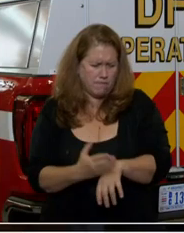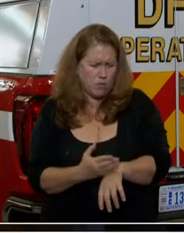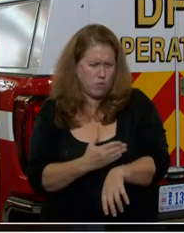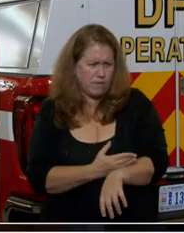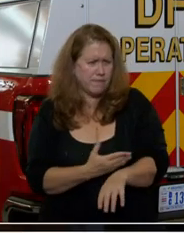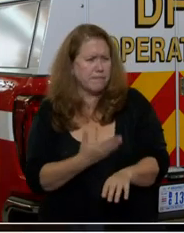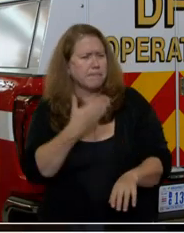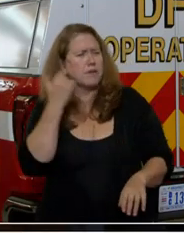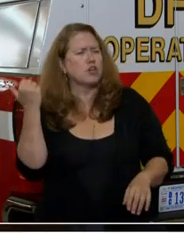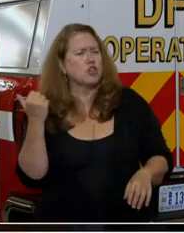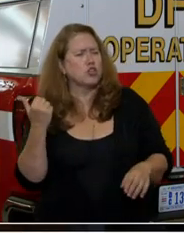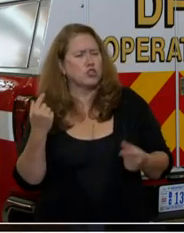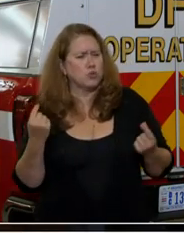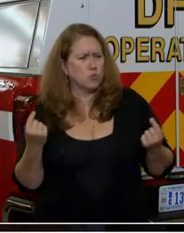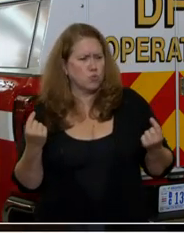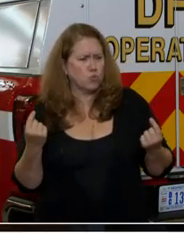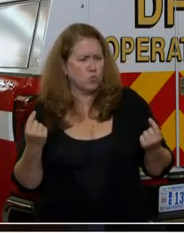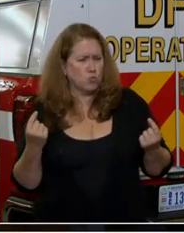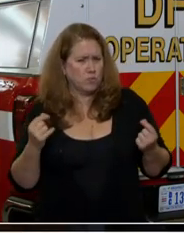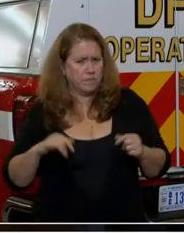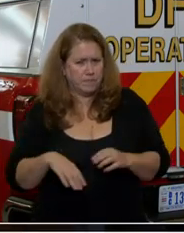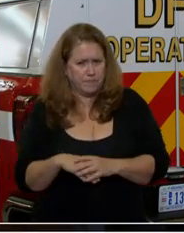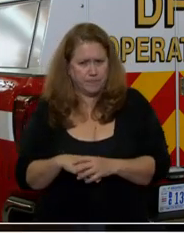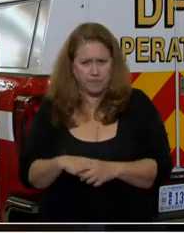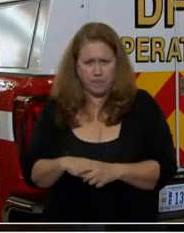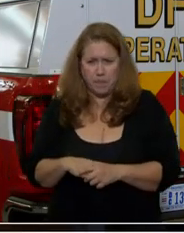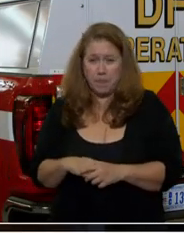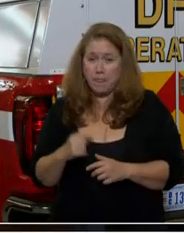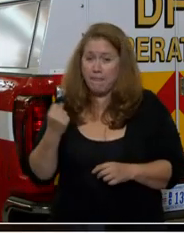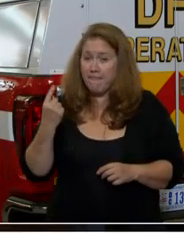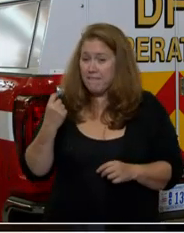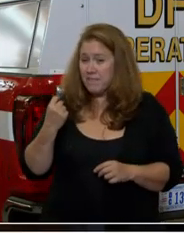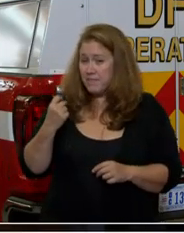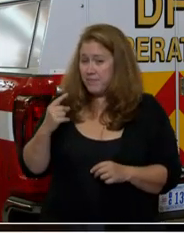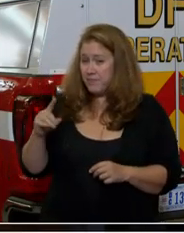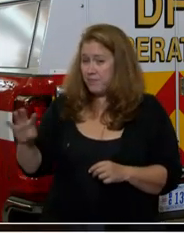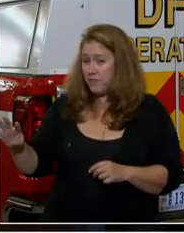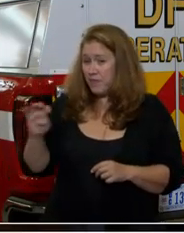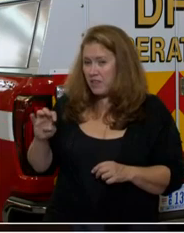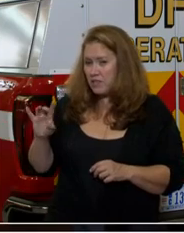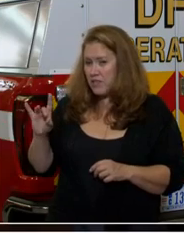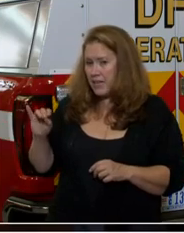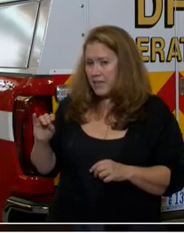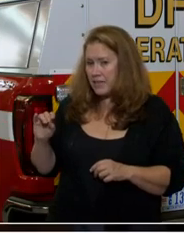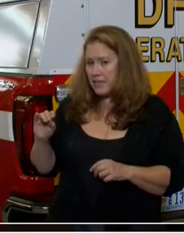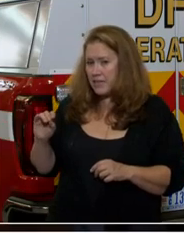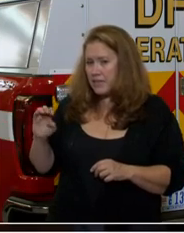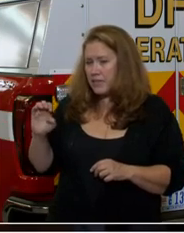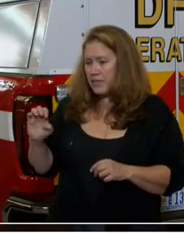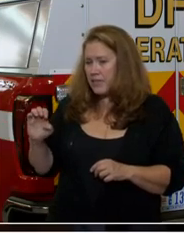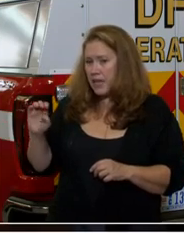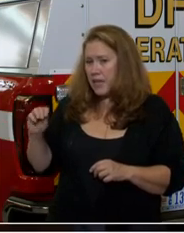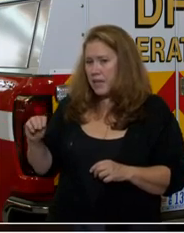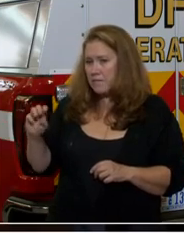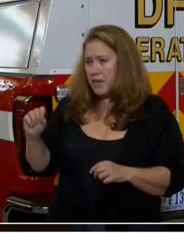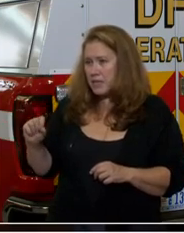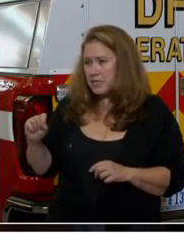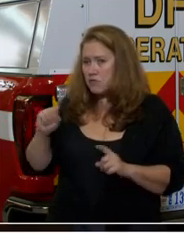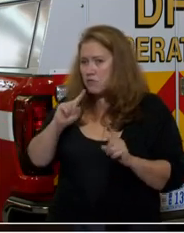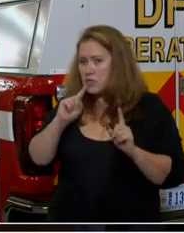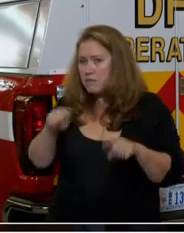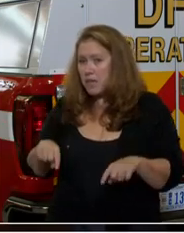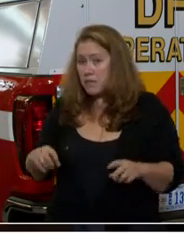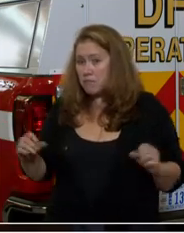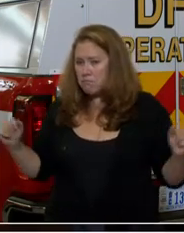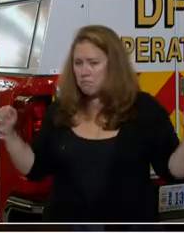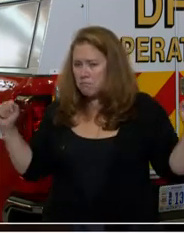DC Fire and EMS responders that went to the Pentagon on the September 11th and 12th to help. We take those